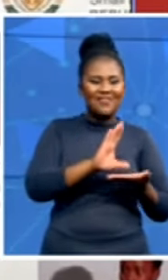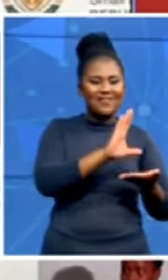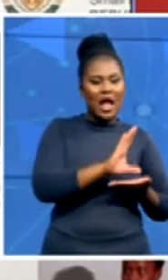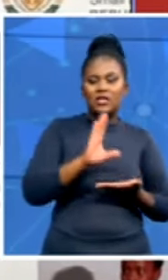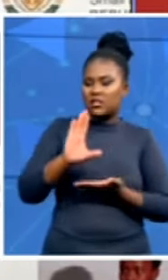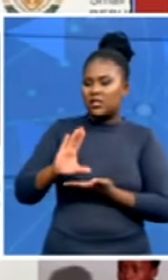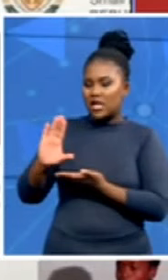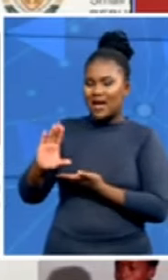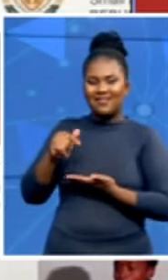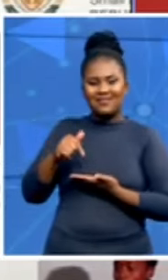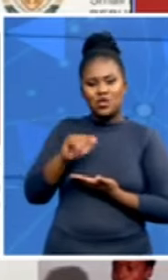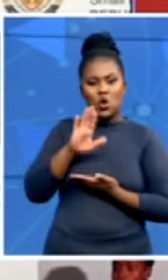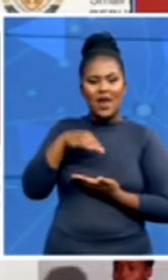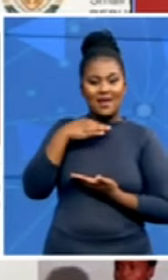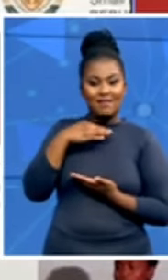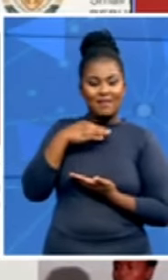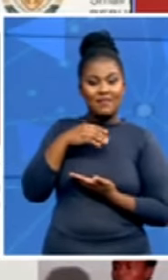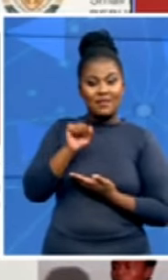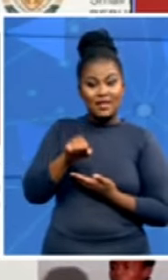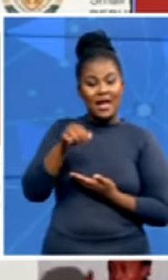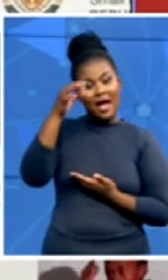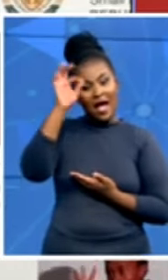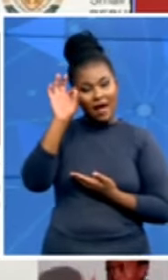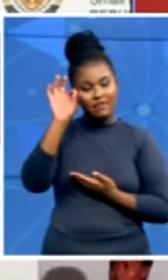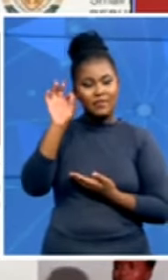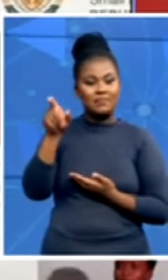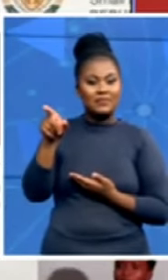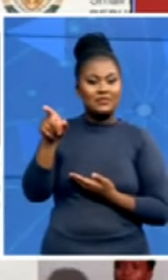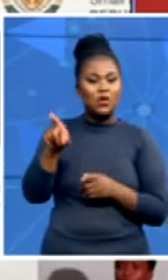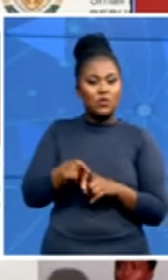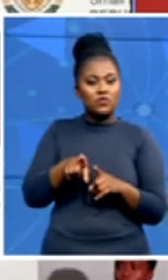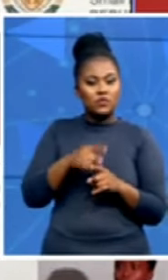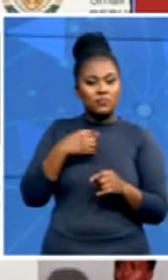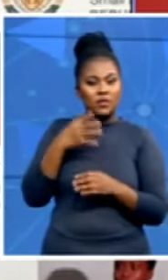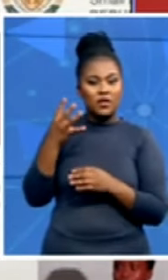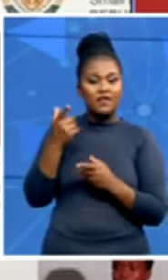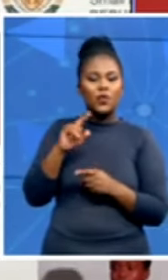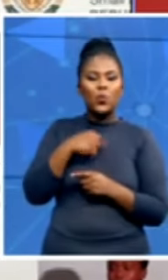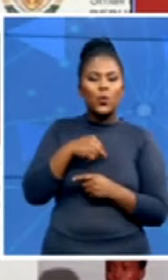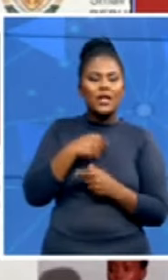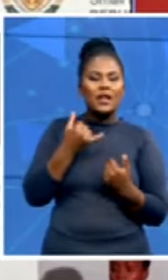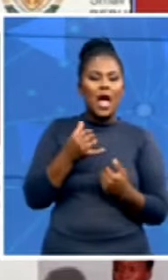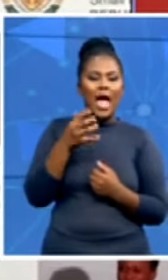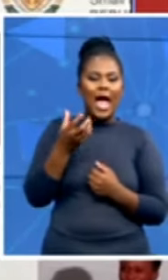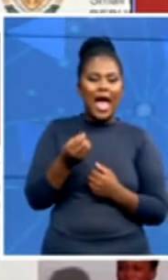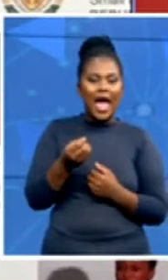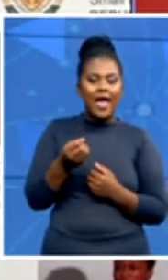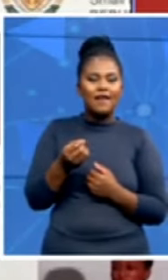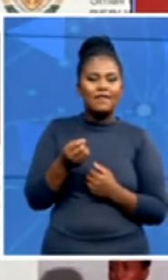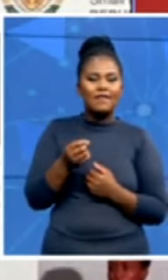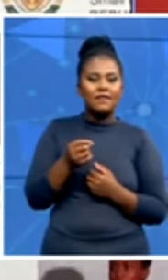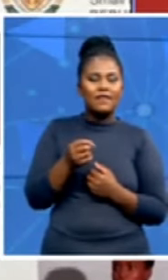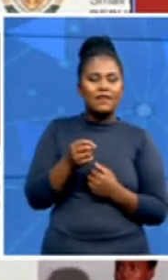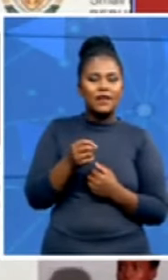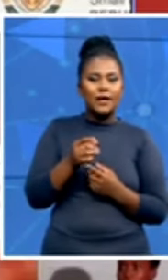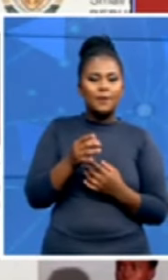from government that we have. Right now, you still have a non-coordinated approach wherein, if you're talking about the